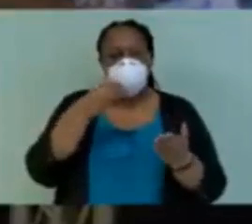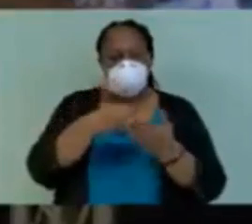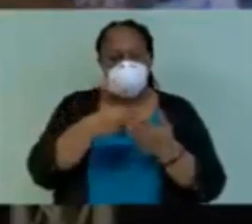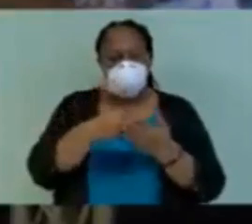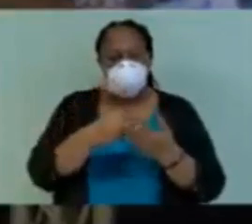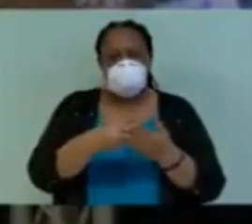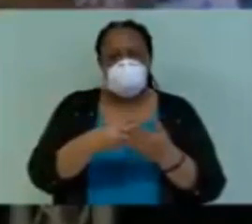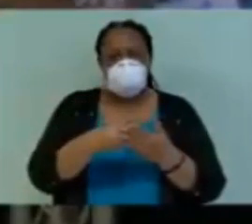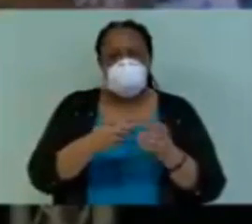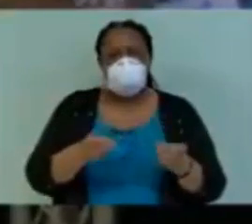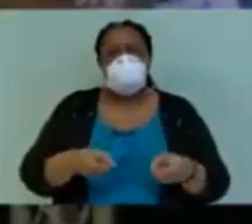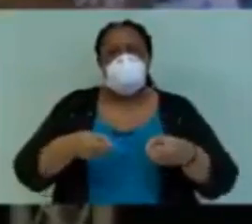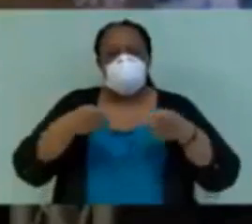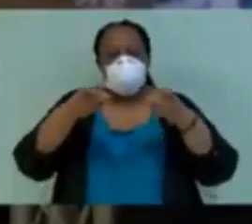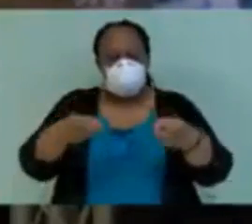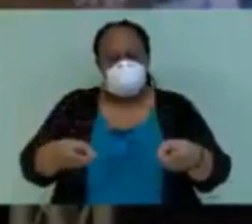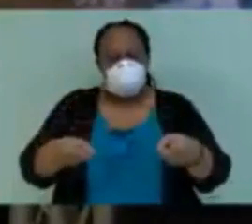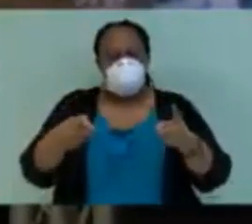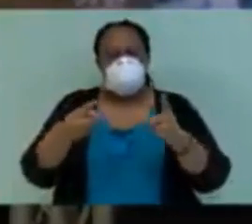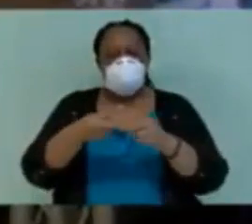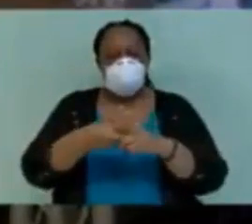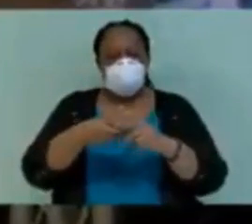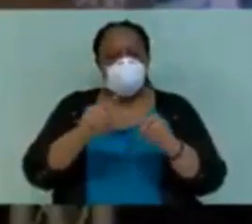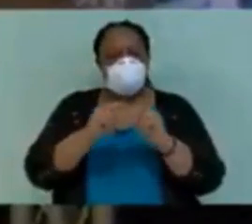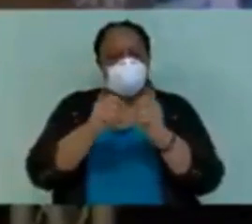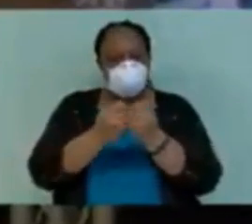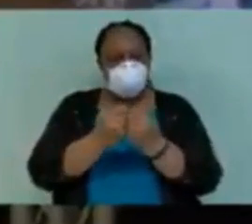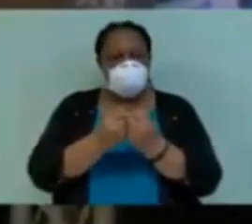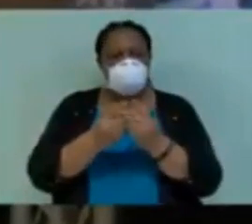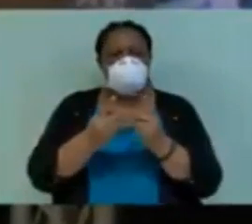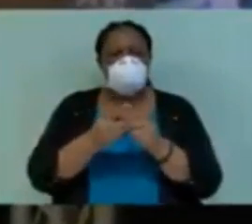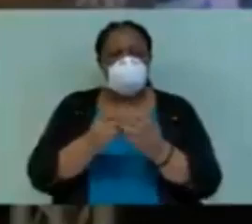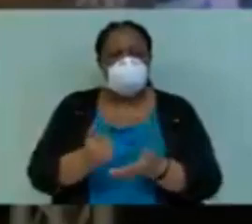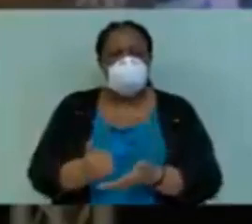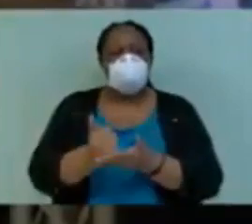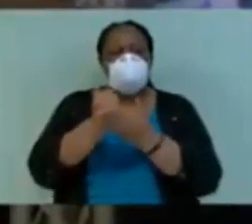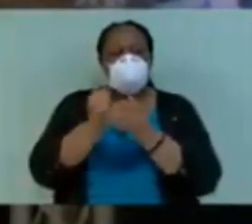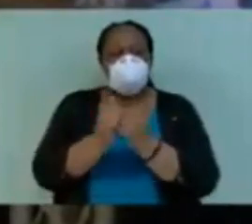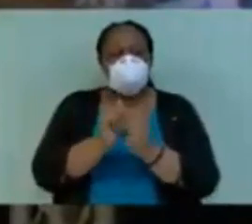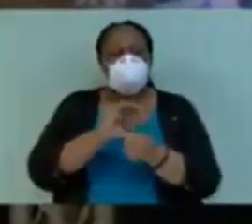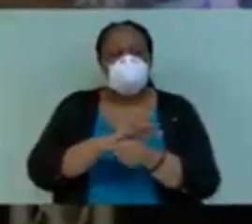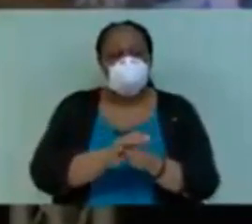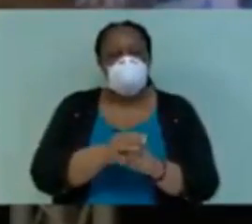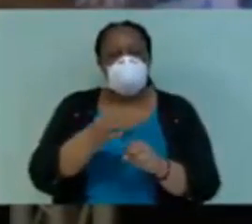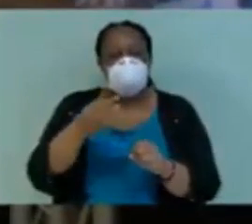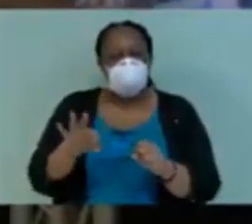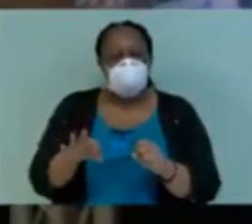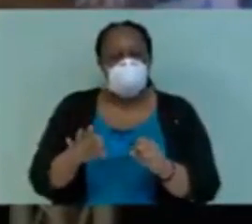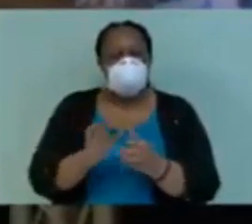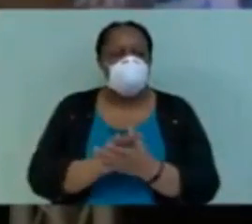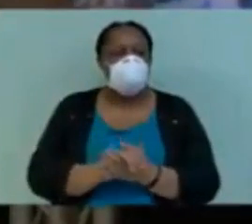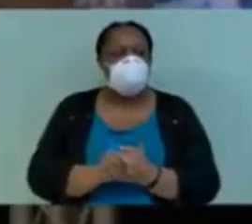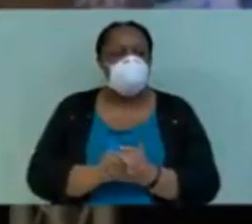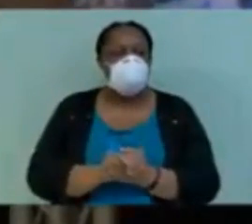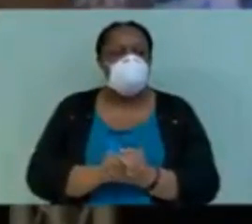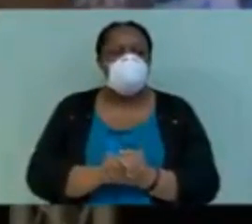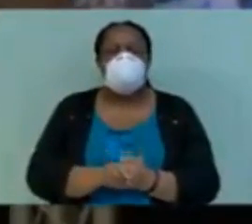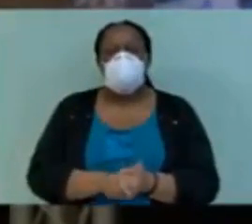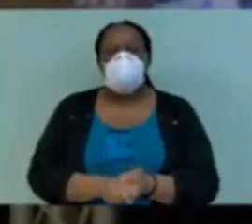Today I want to acknowledge the Keys Gospel Hall Church, who donated